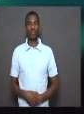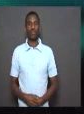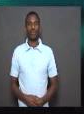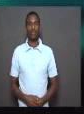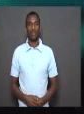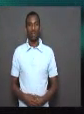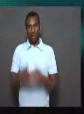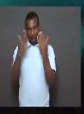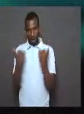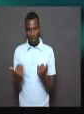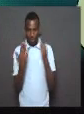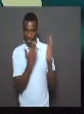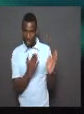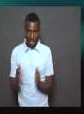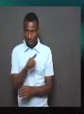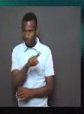Let's get ready.